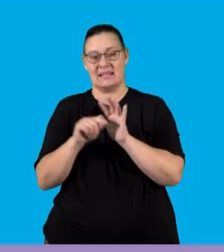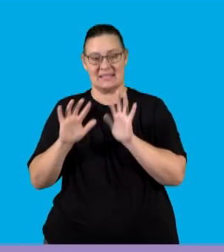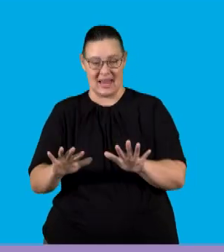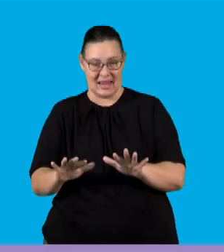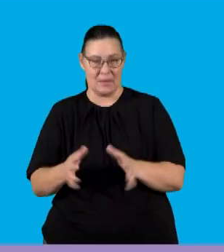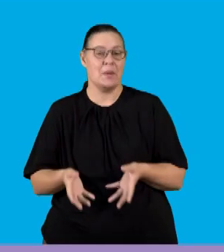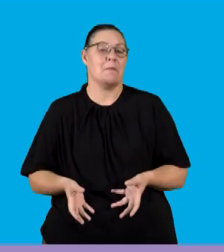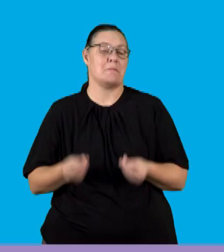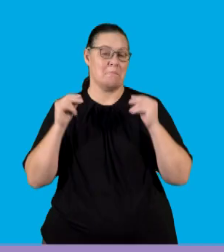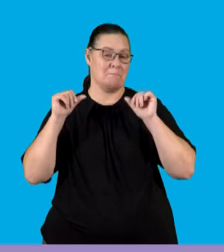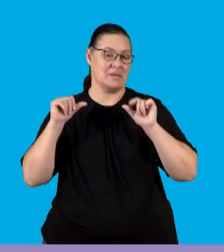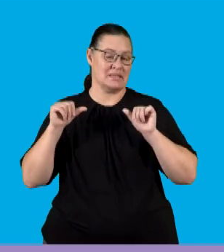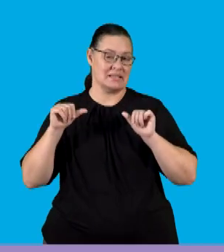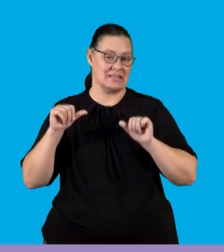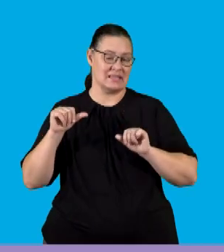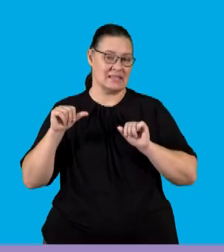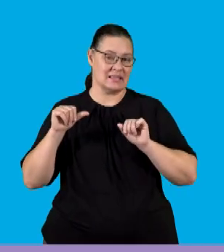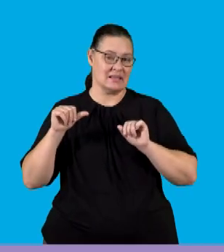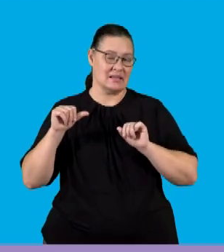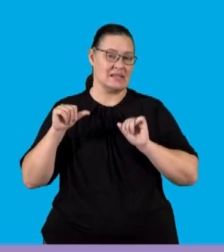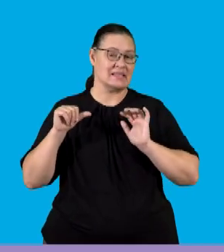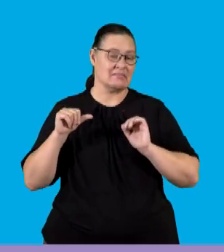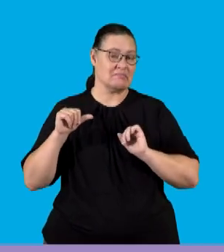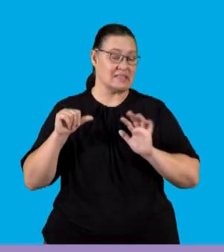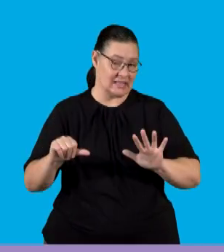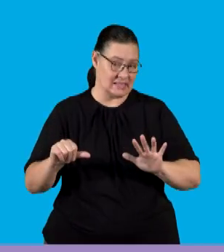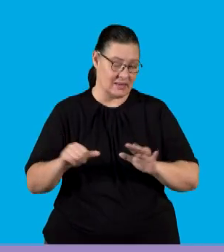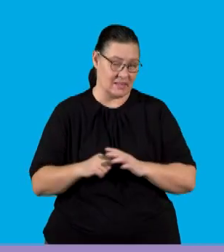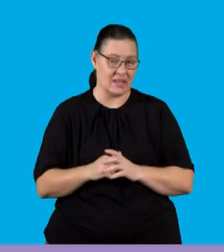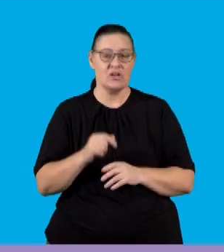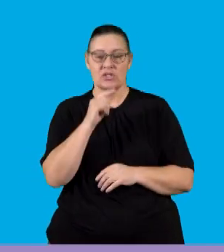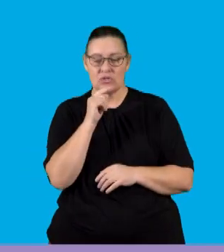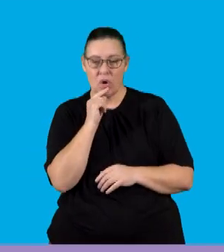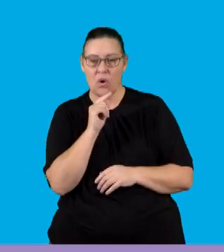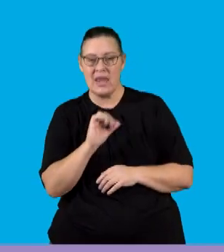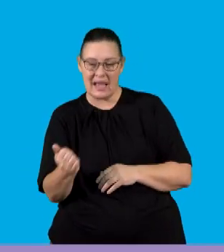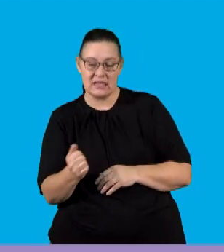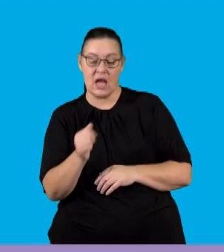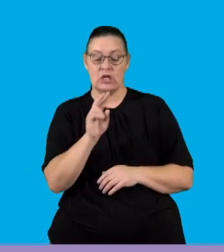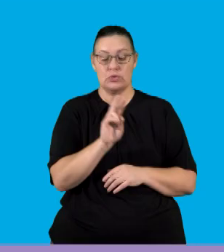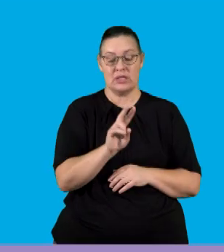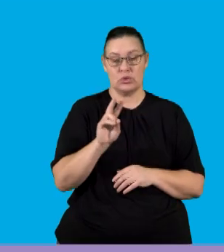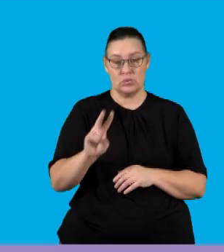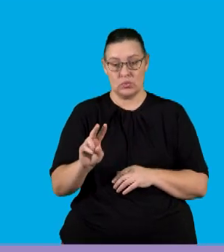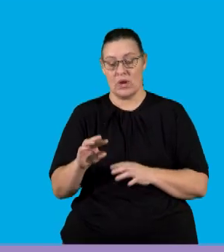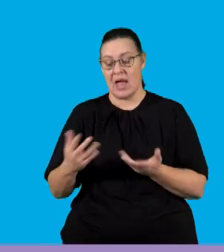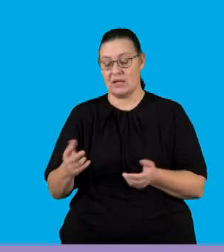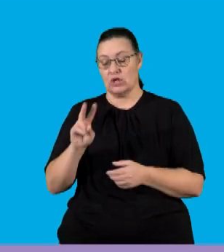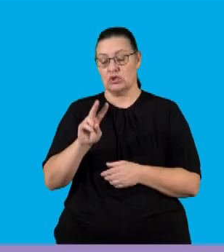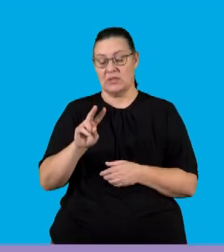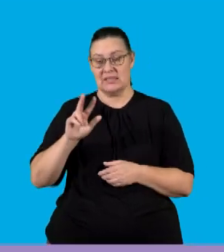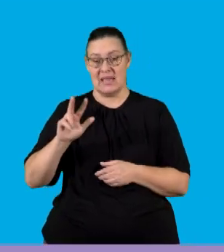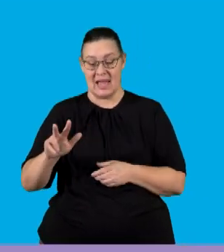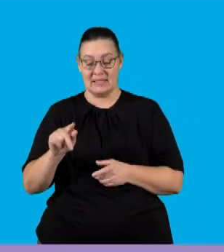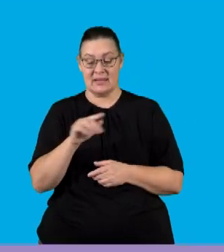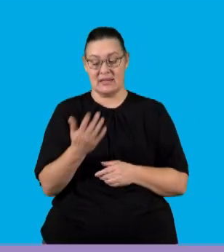which gave us that 6. Now, if you remember, the next three terms in this sequence were 22 and